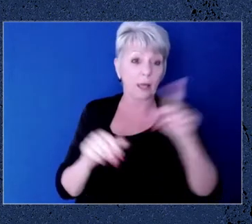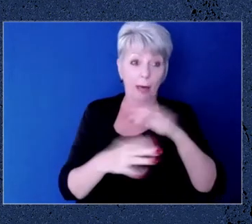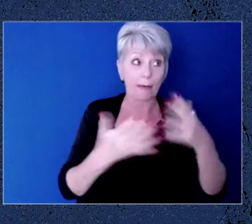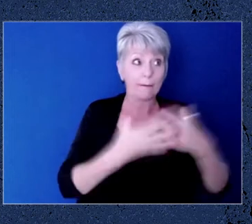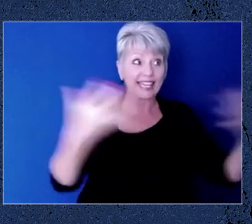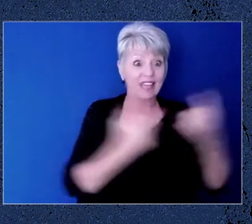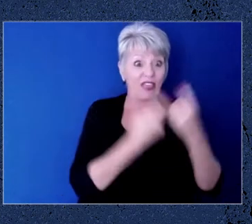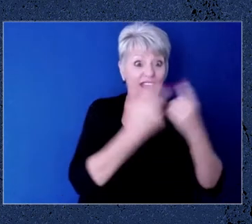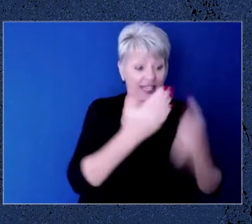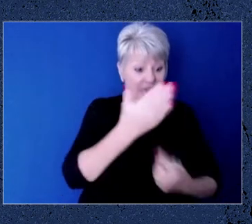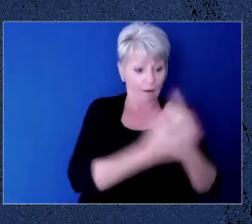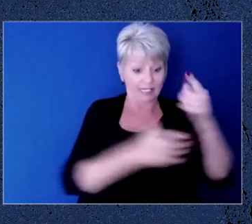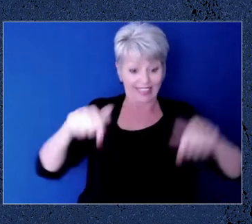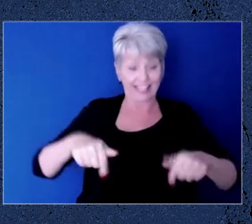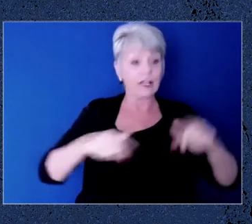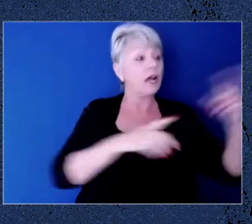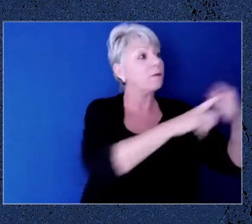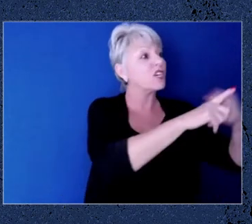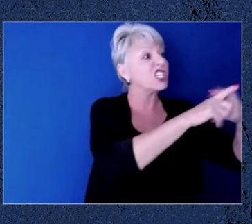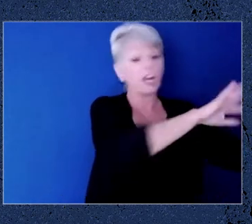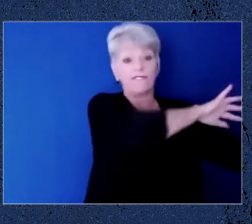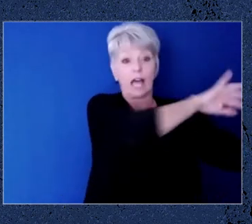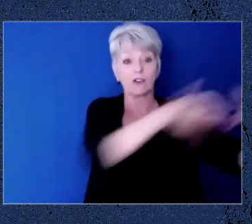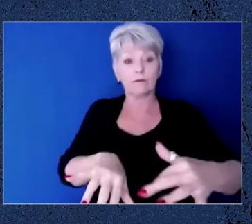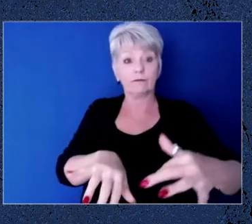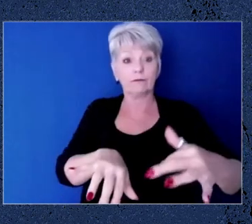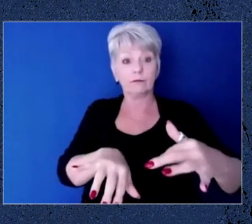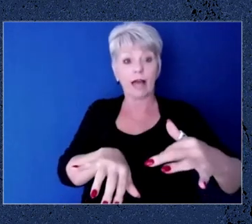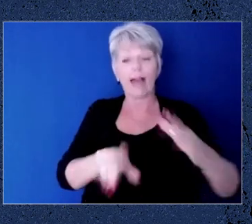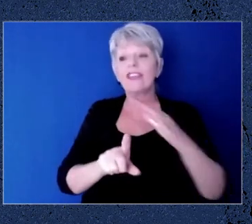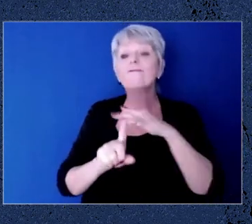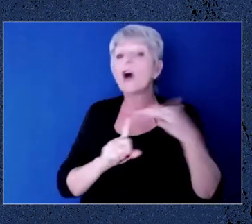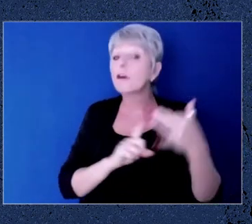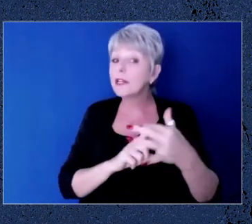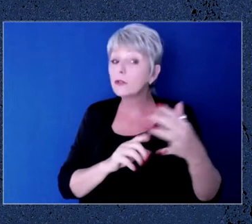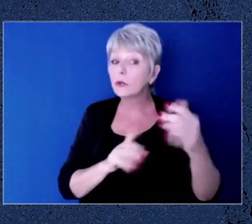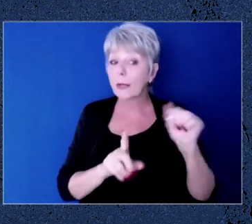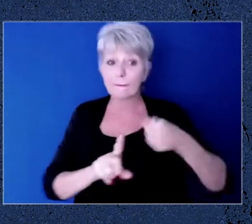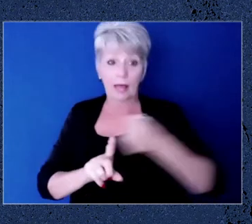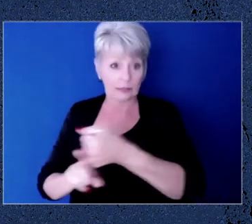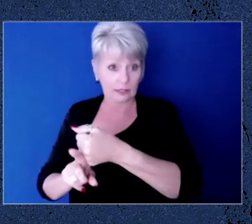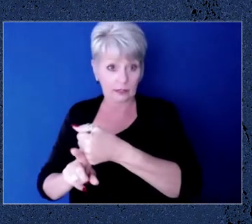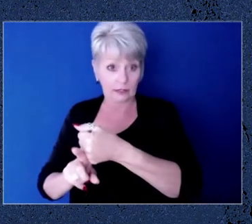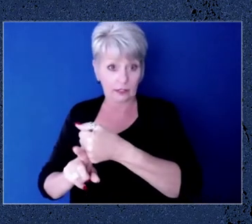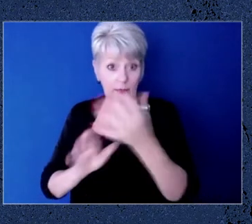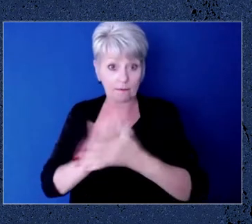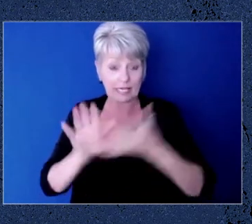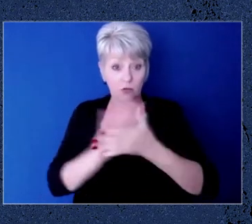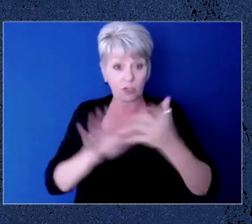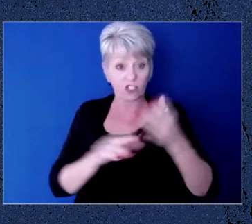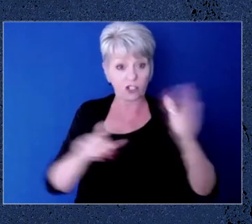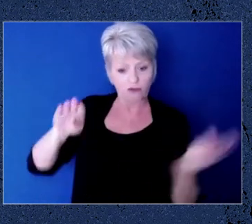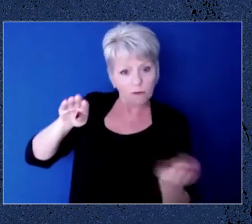since that time was the British invasion and the environmental impact in that. And that's not just from chopping down trees and putting in farms. That's from